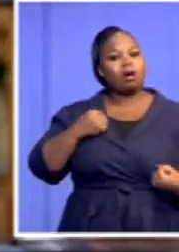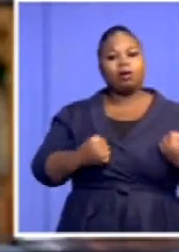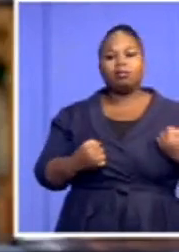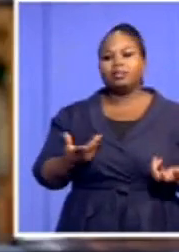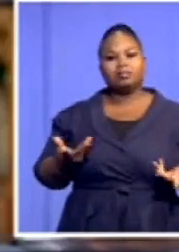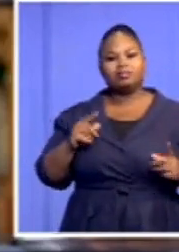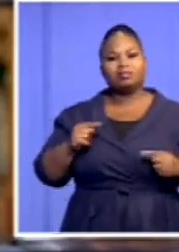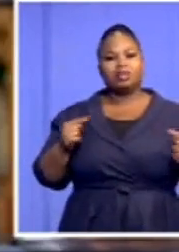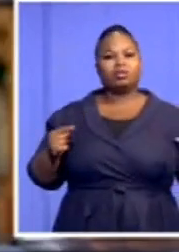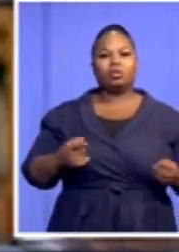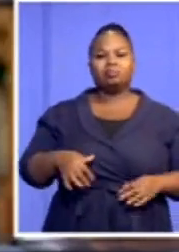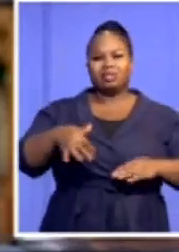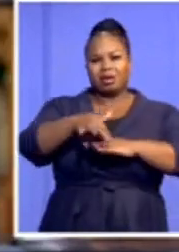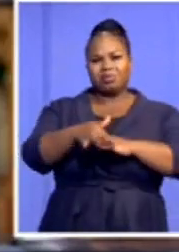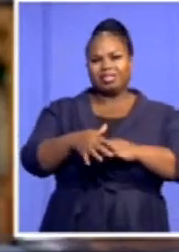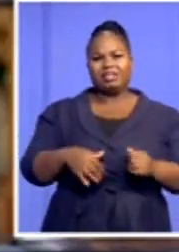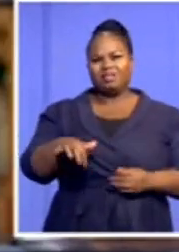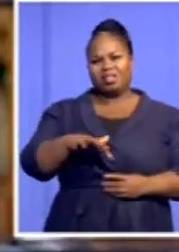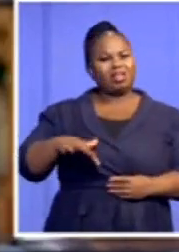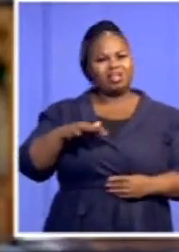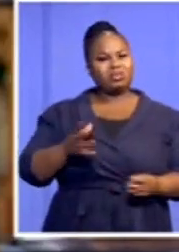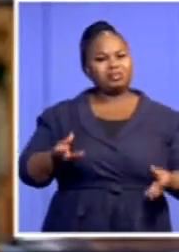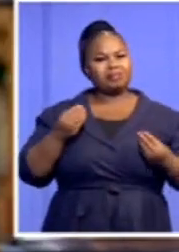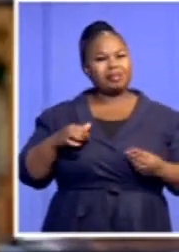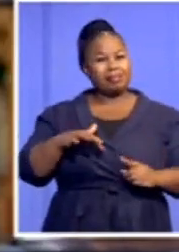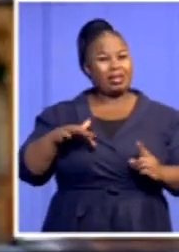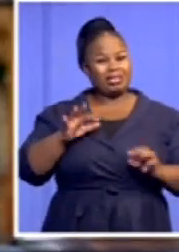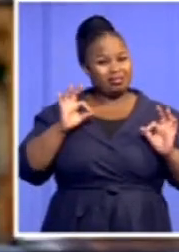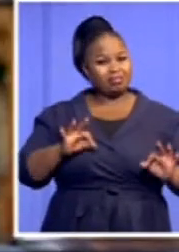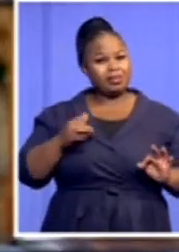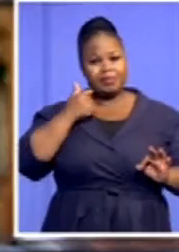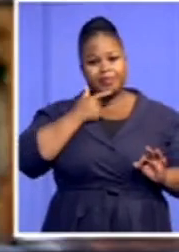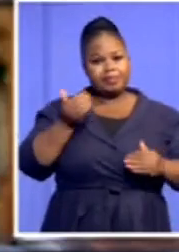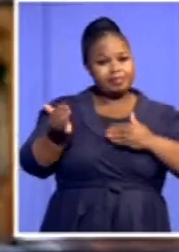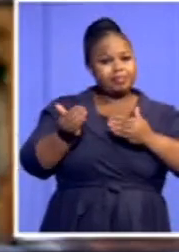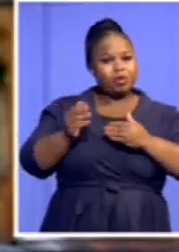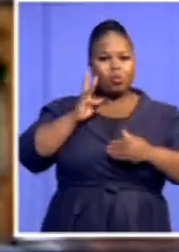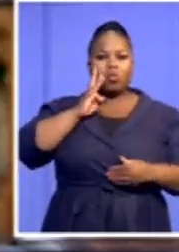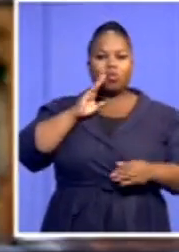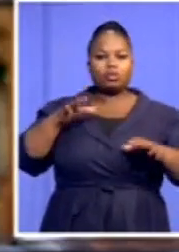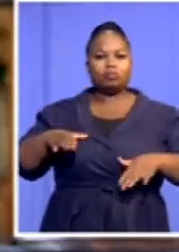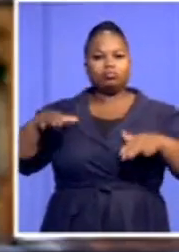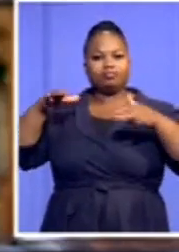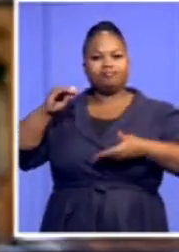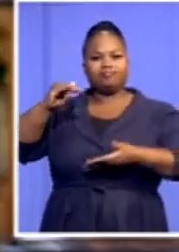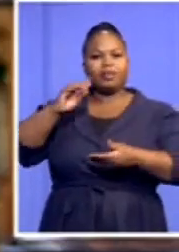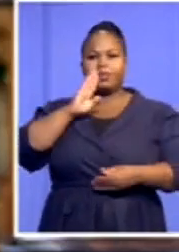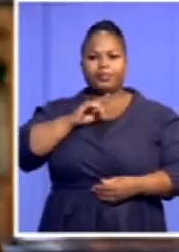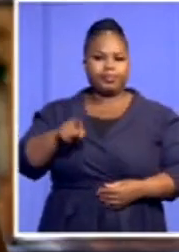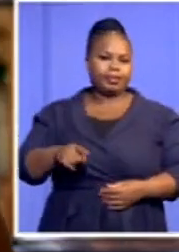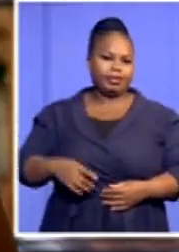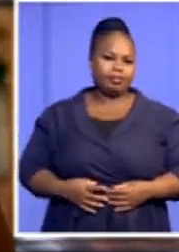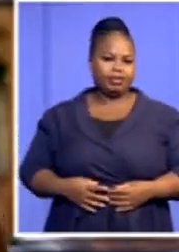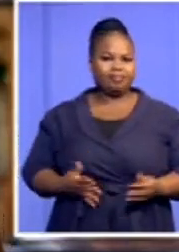to find a place that has a nearby water tanker or water station. And it was quite interesting. In the